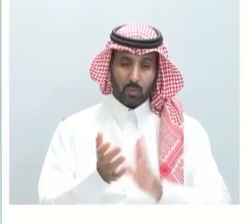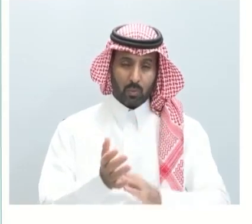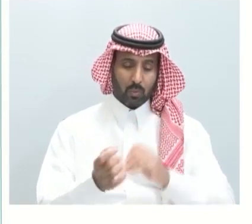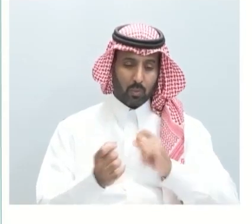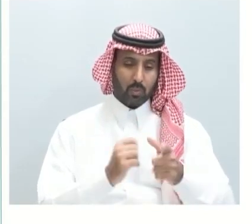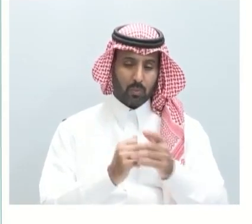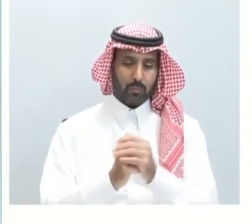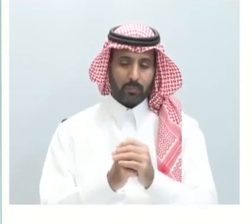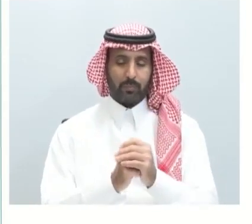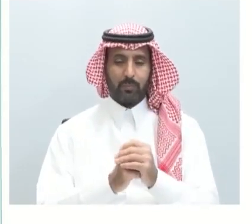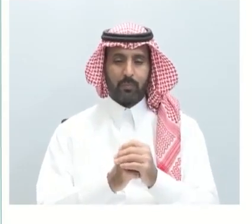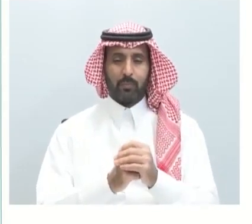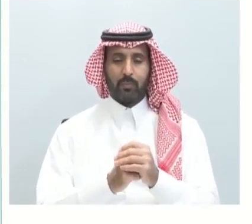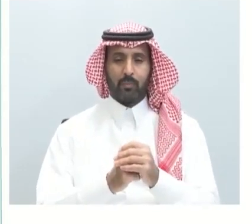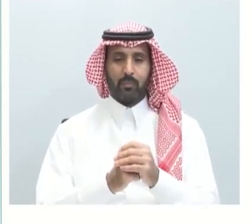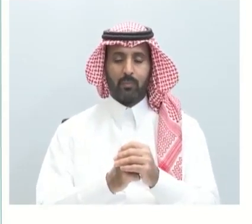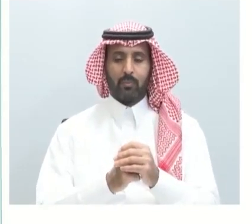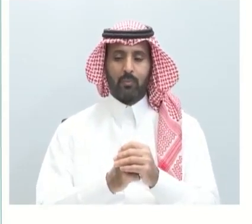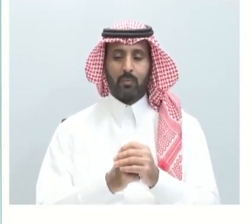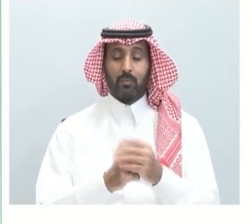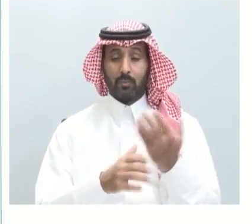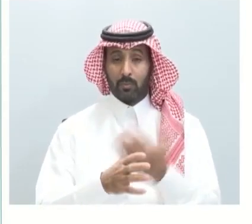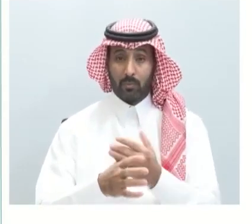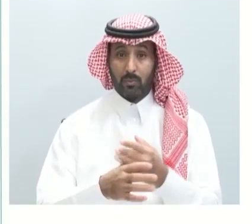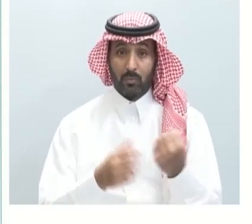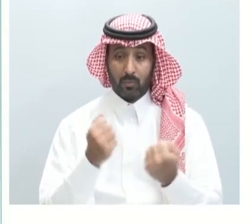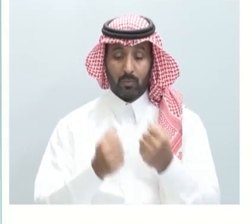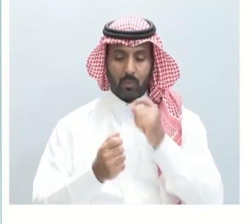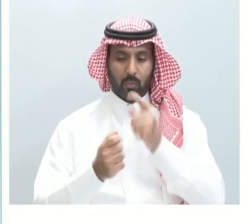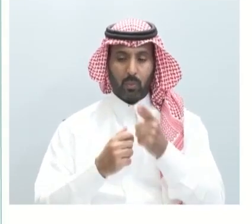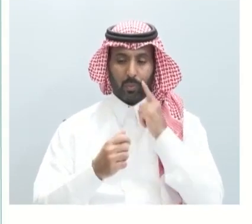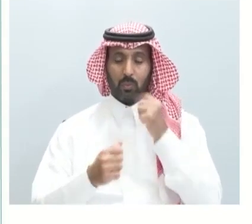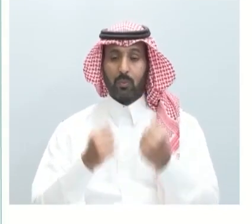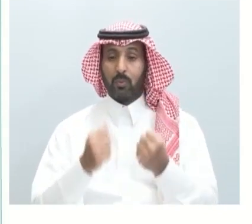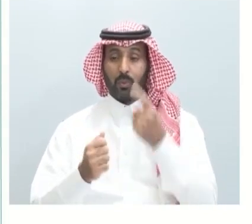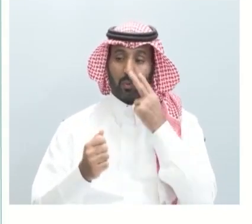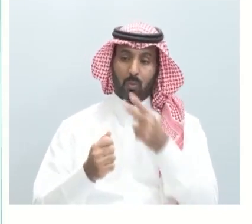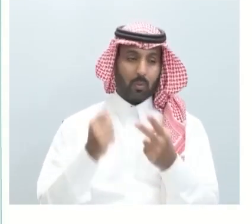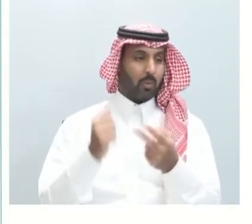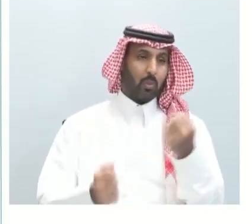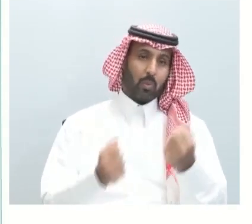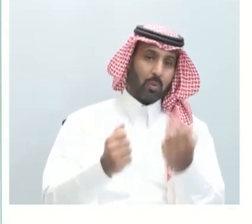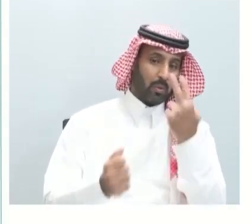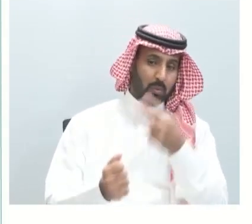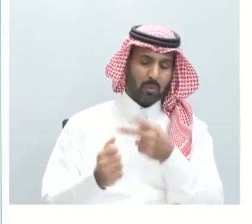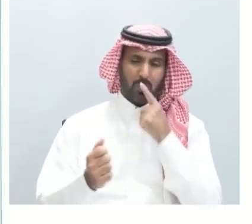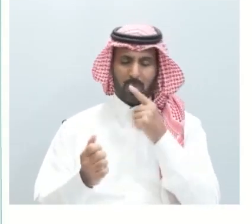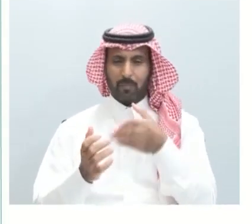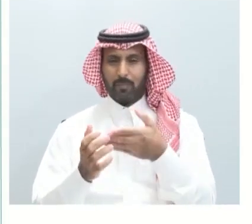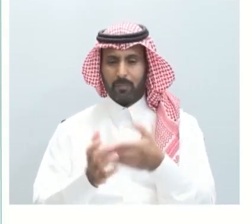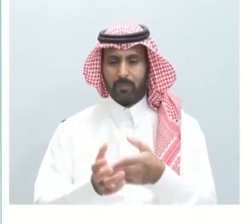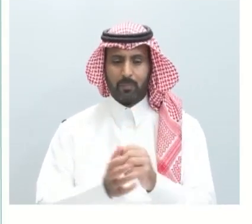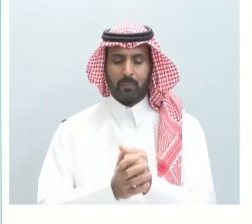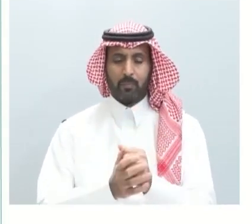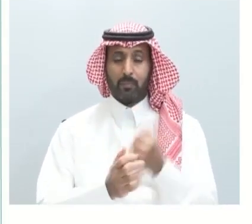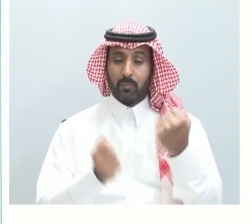don't like riding with him because he drives too dangerously, too recklessly, too carelessly, and so on.